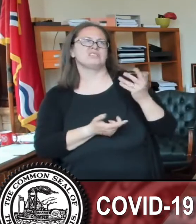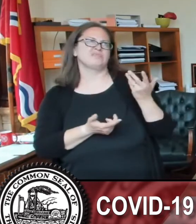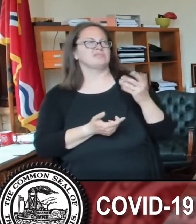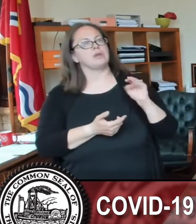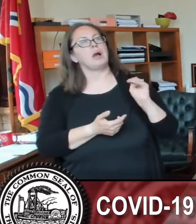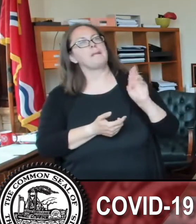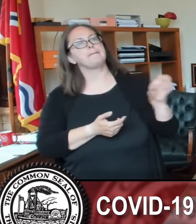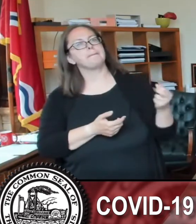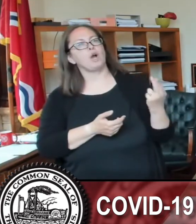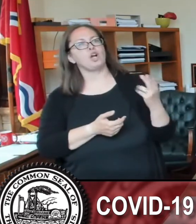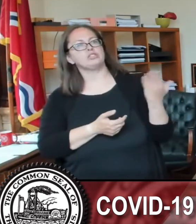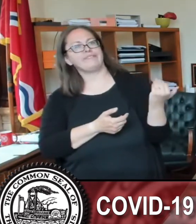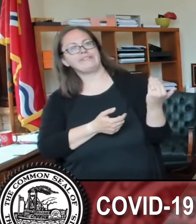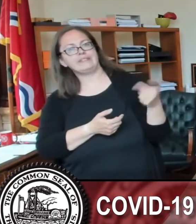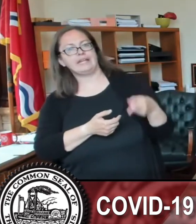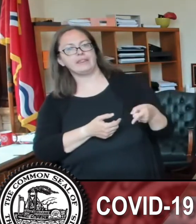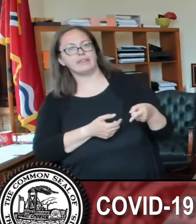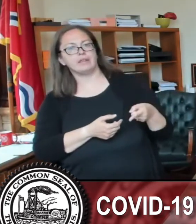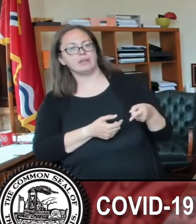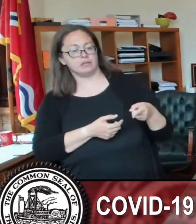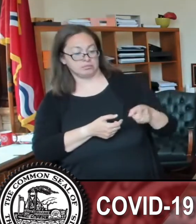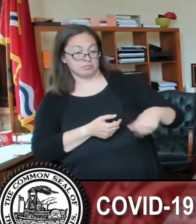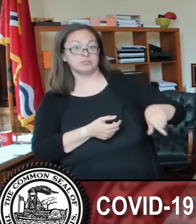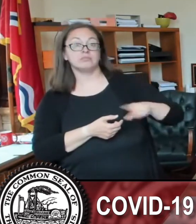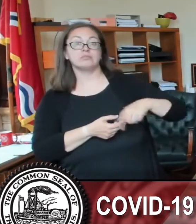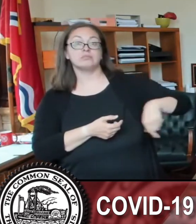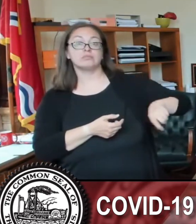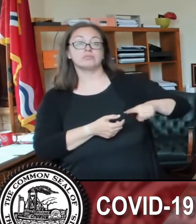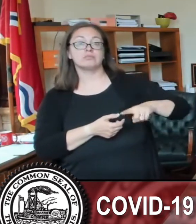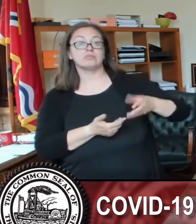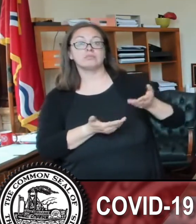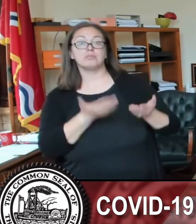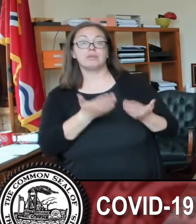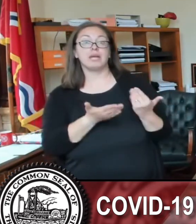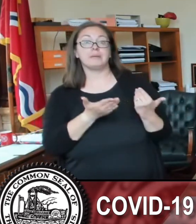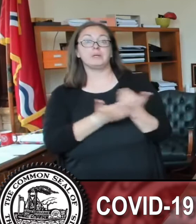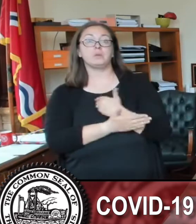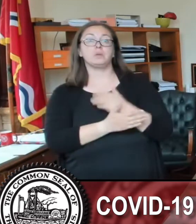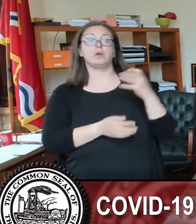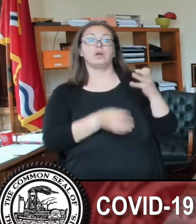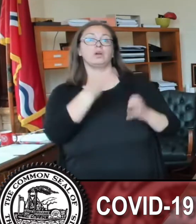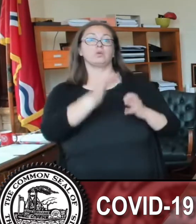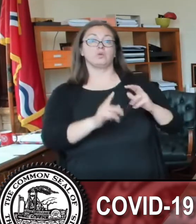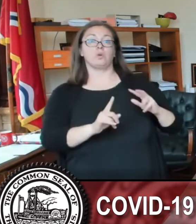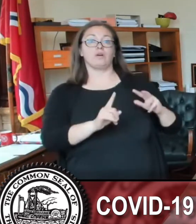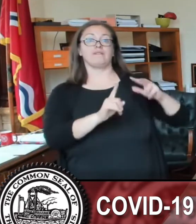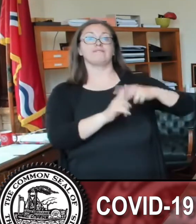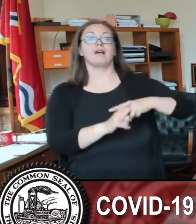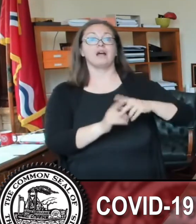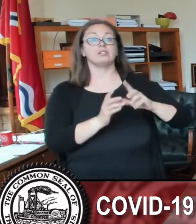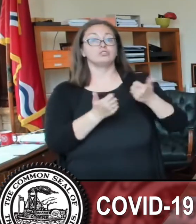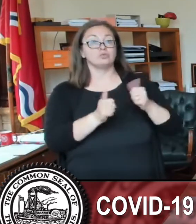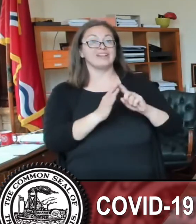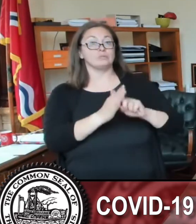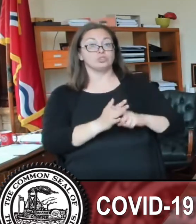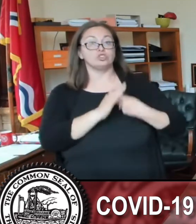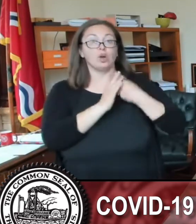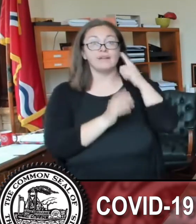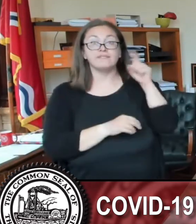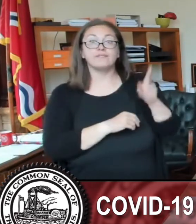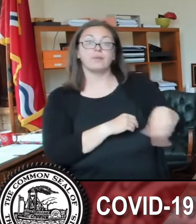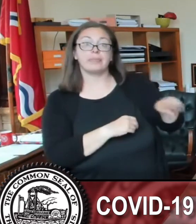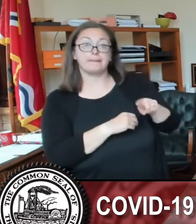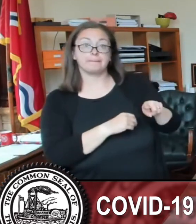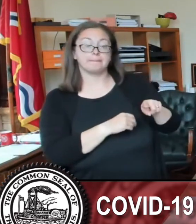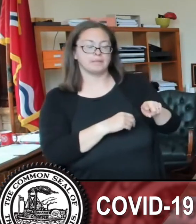15th. And those folks, there may be a lot of new court filings to try to begin the eviction process on those folks. And for